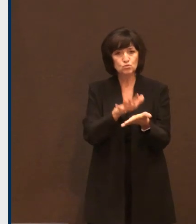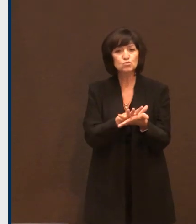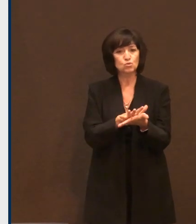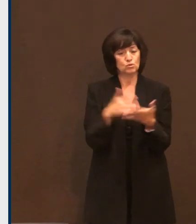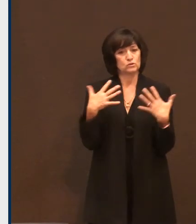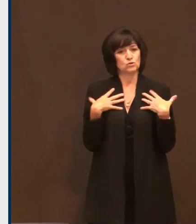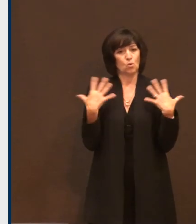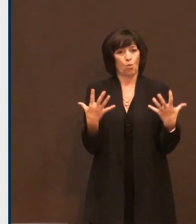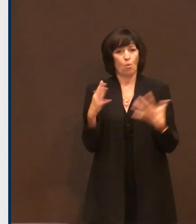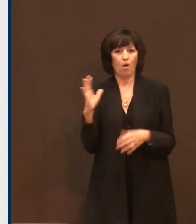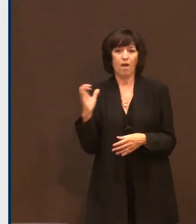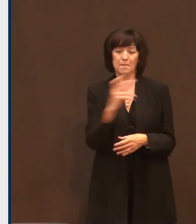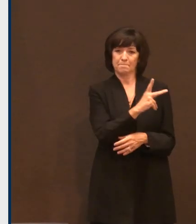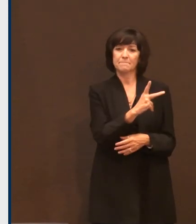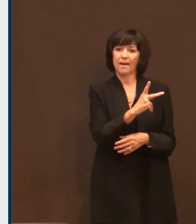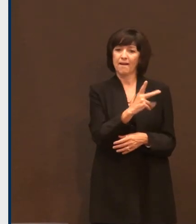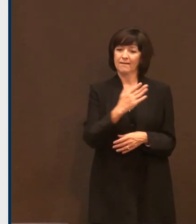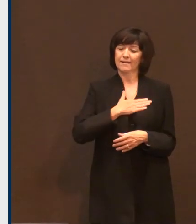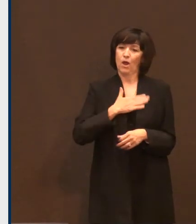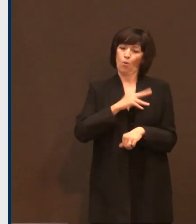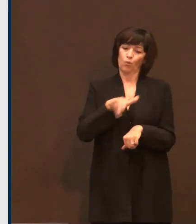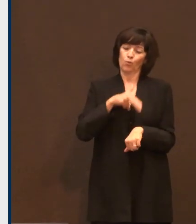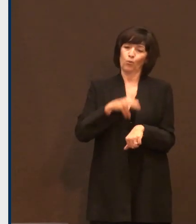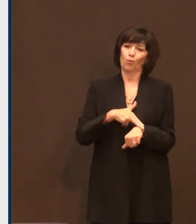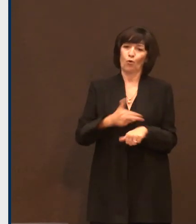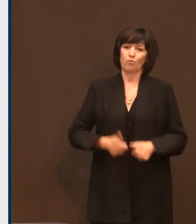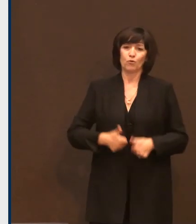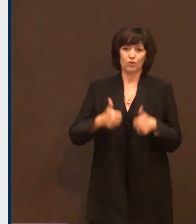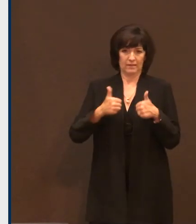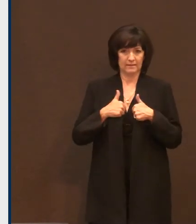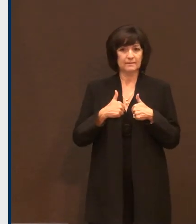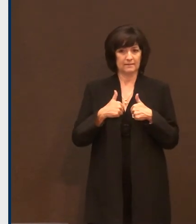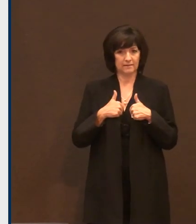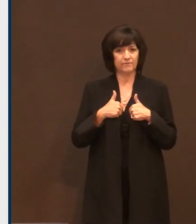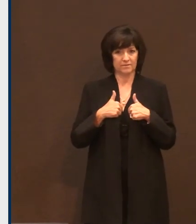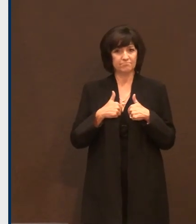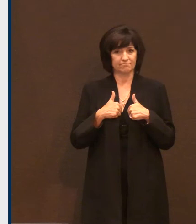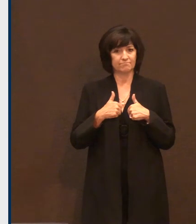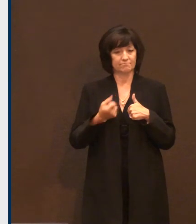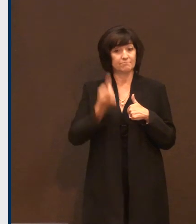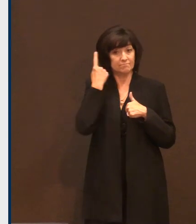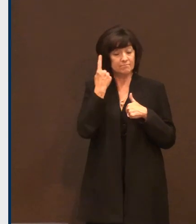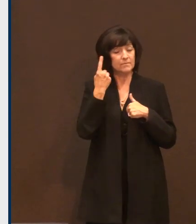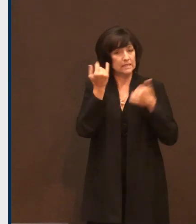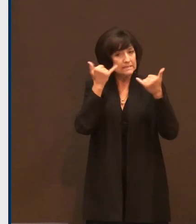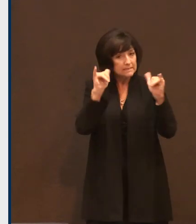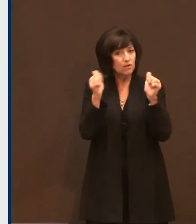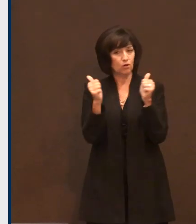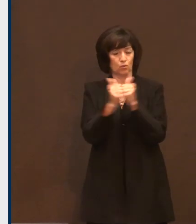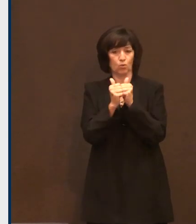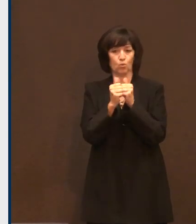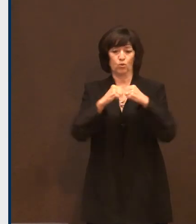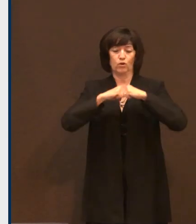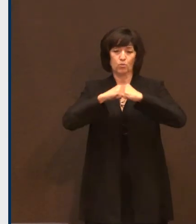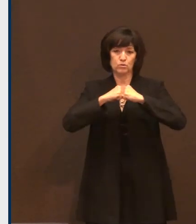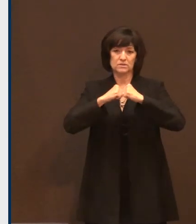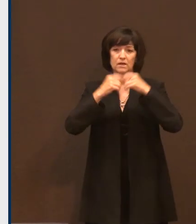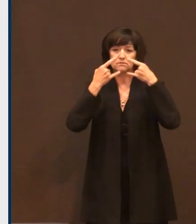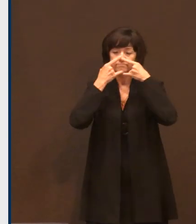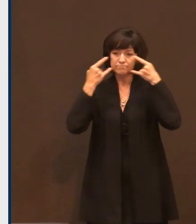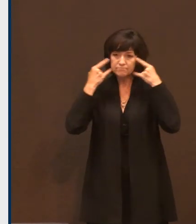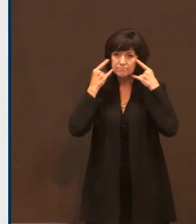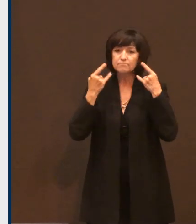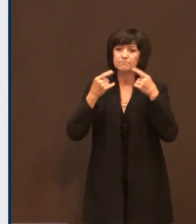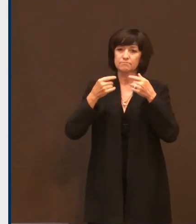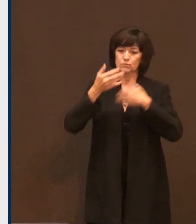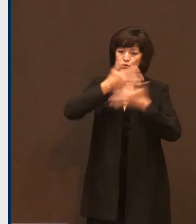more normal way of living as with the same protections, with face coverings and social